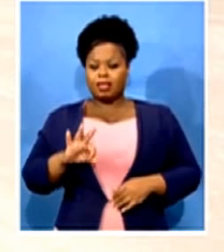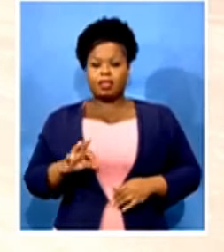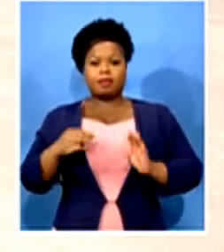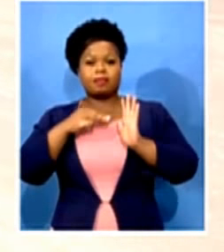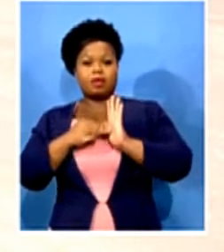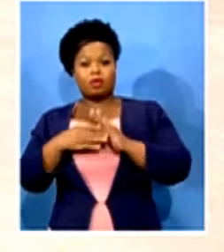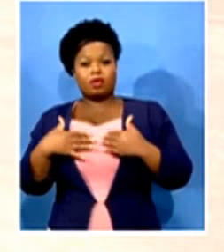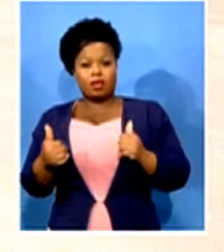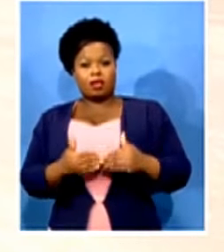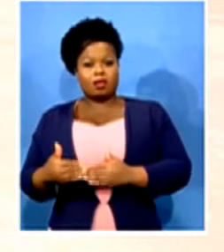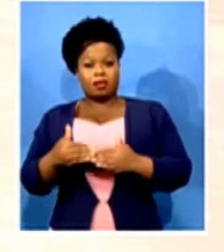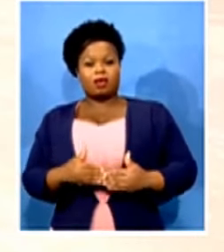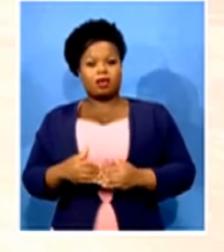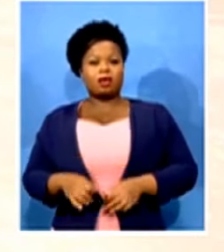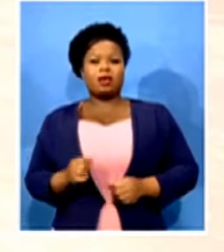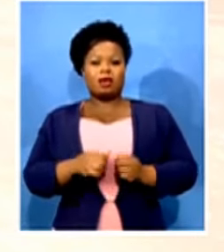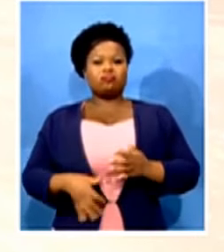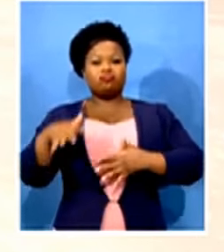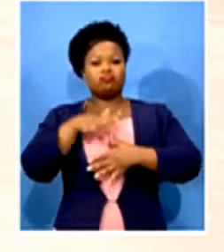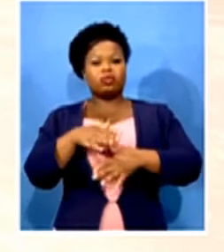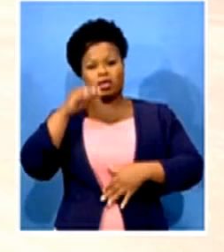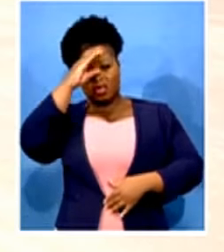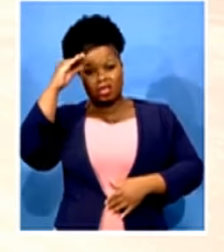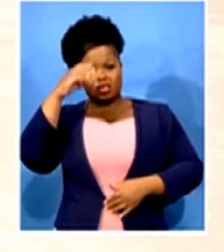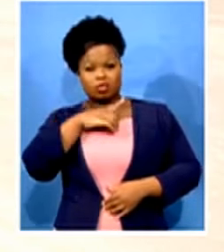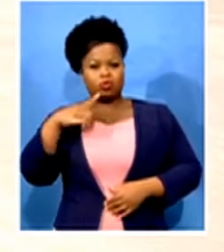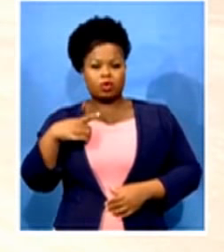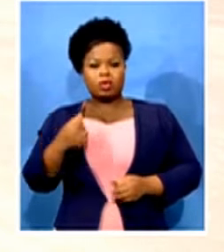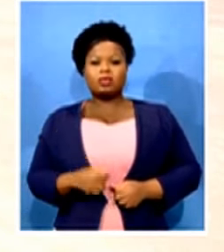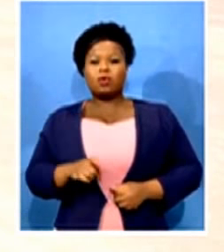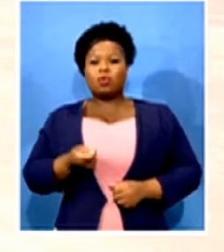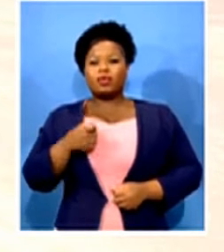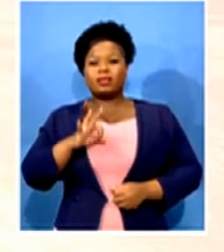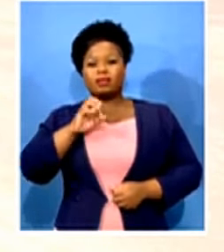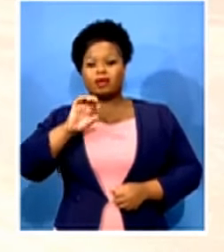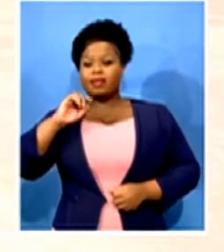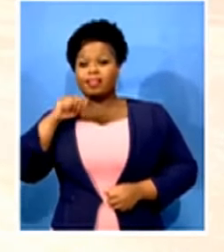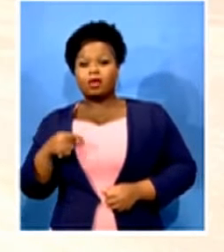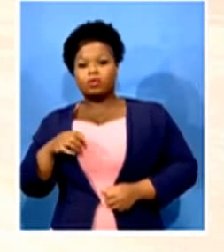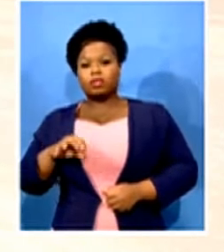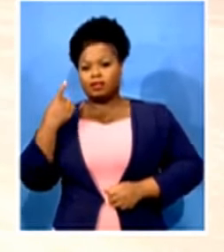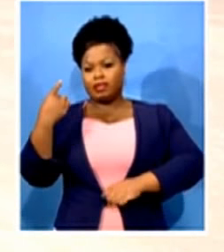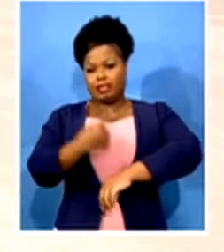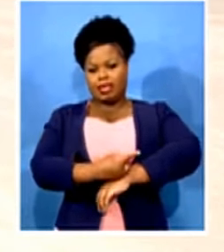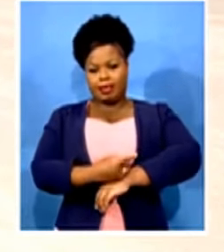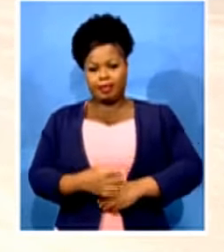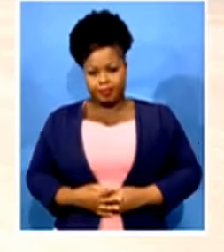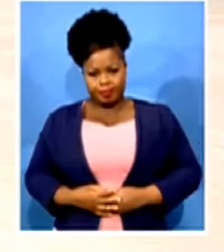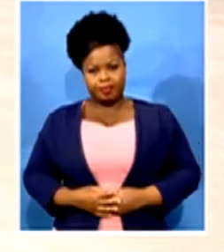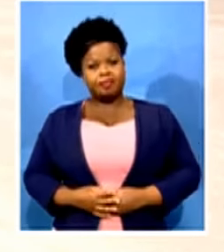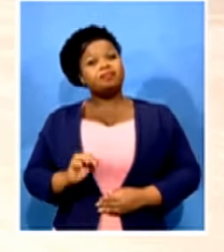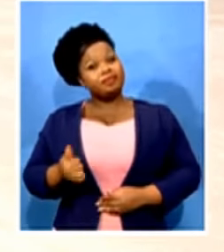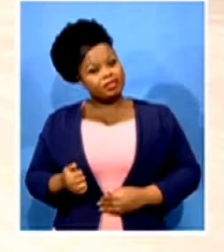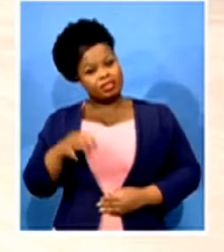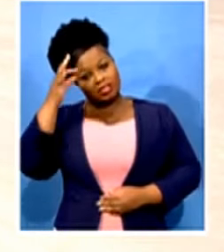Almost 300,000 healthcare workers will be inoculated on day one of the vaccination drive, and the government hopes that by the end of